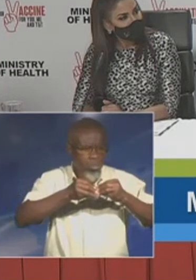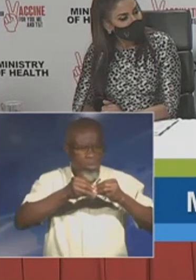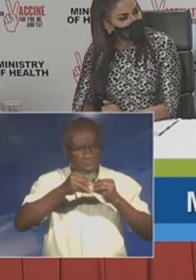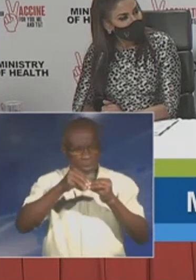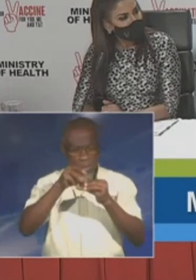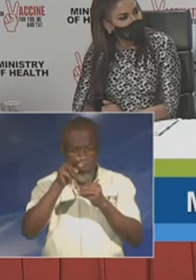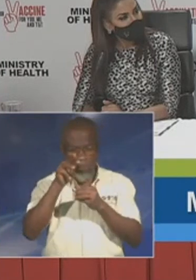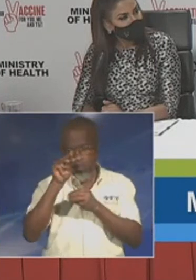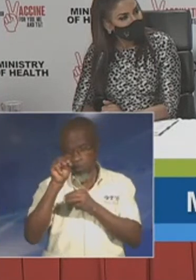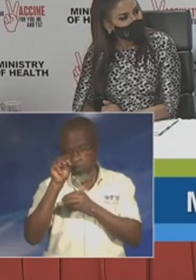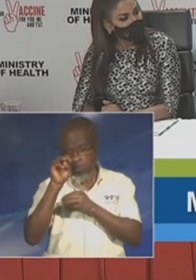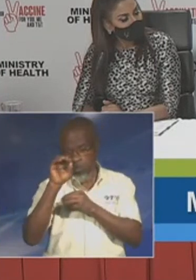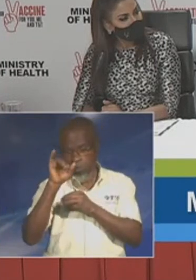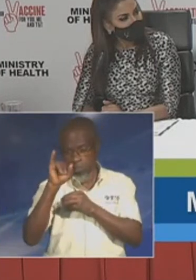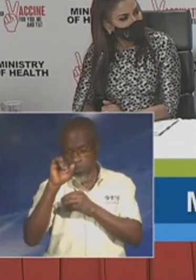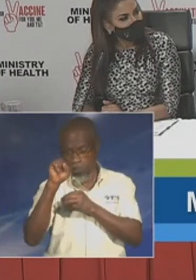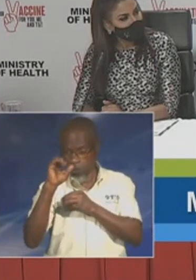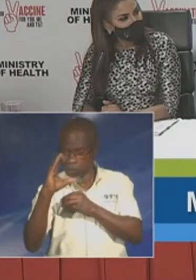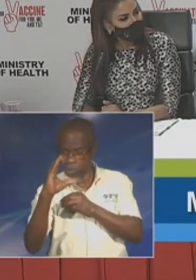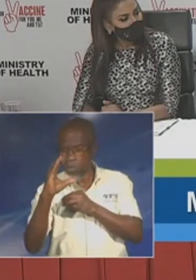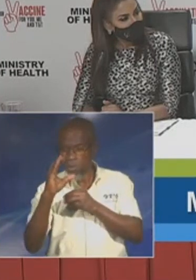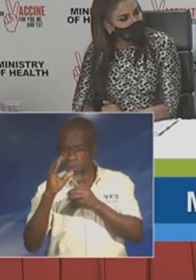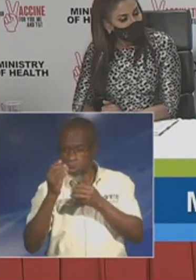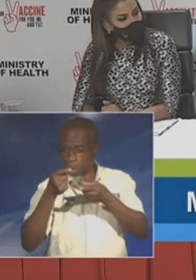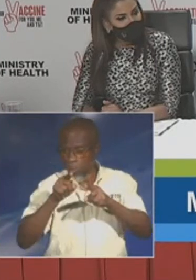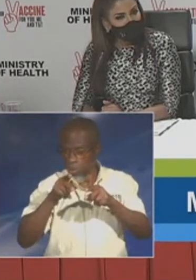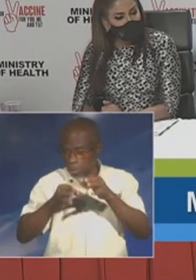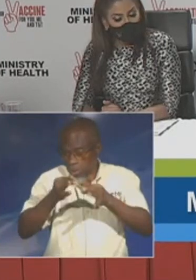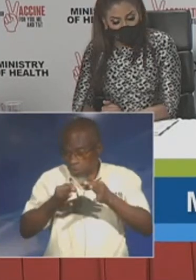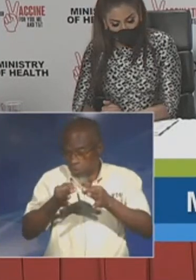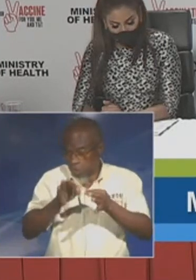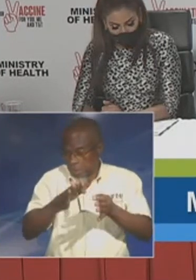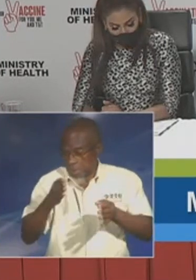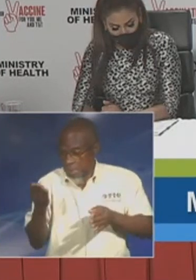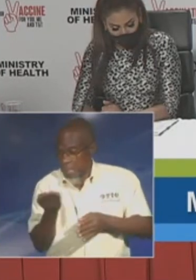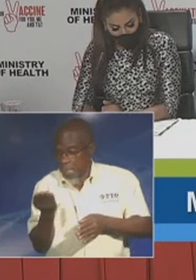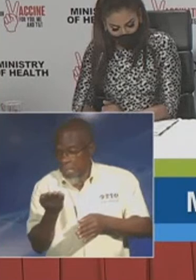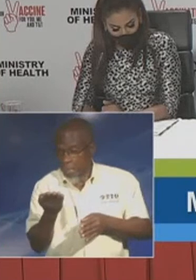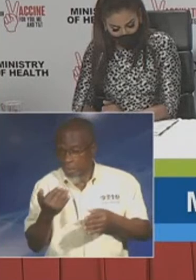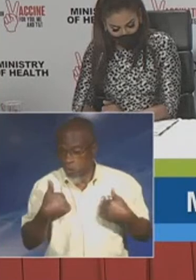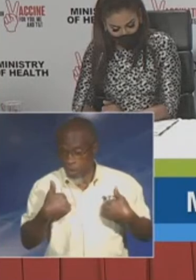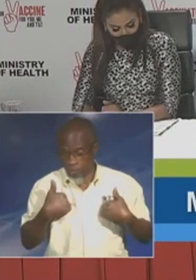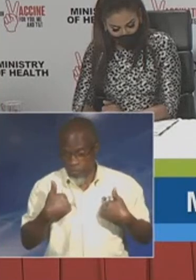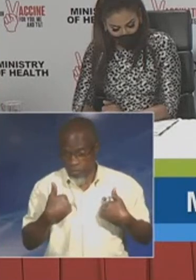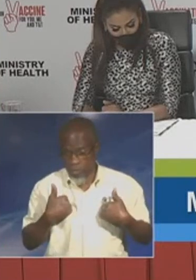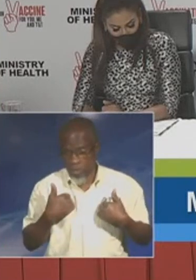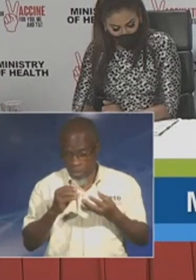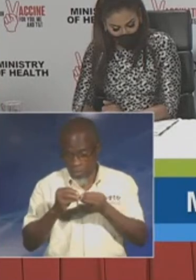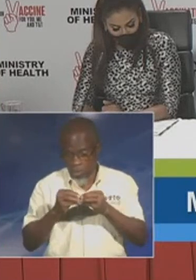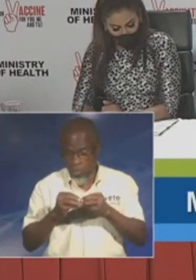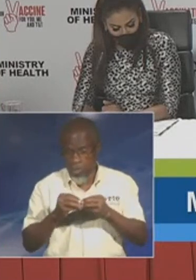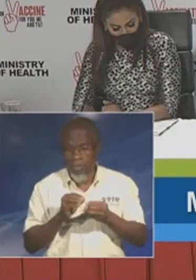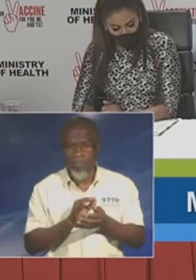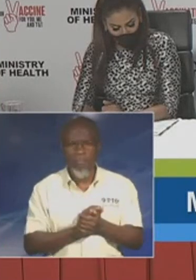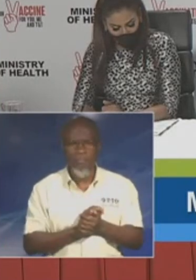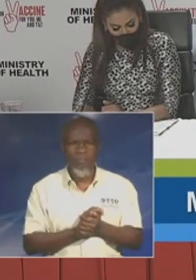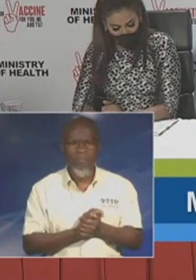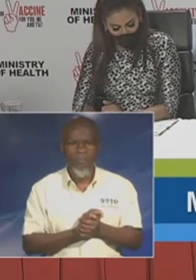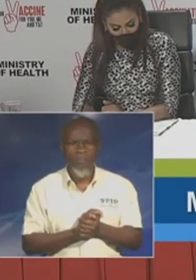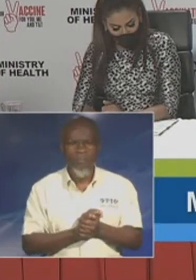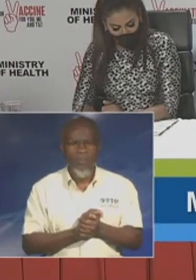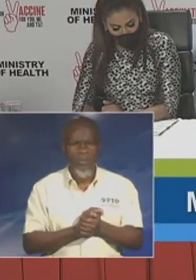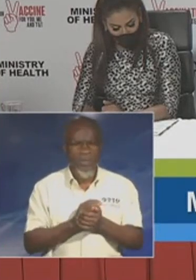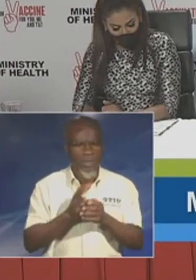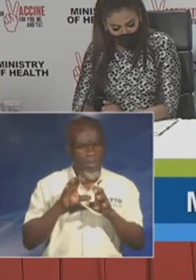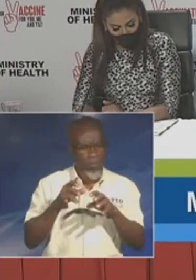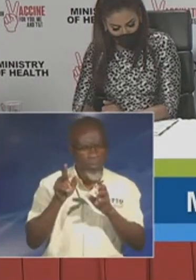if any, and the ages? And can anyone confirm the number of total COVID-19 cases and deaths for the month of April,